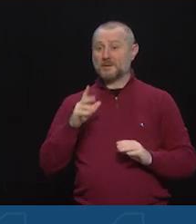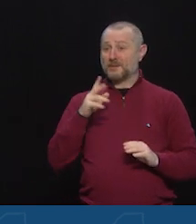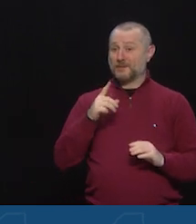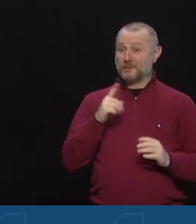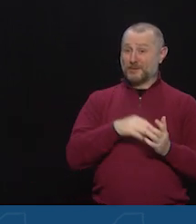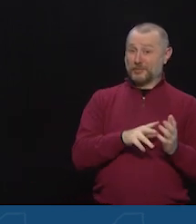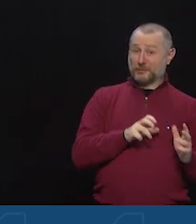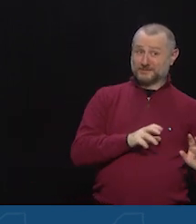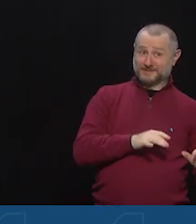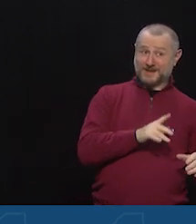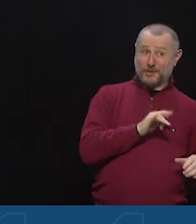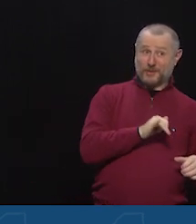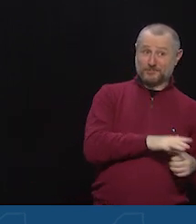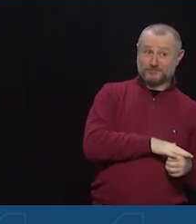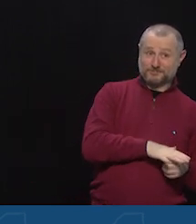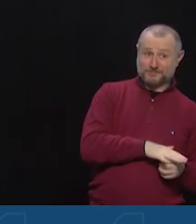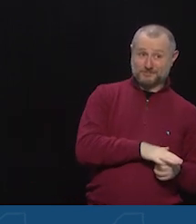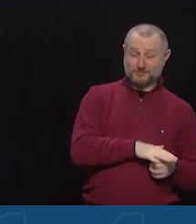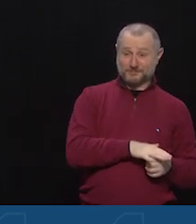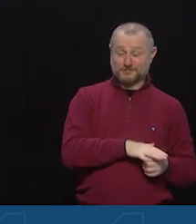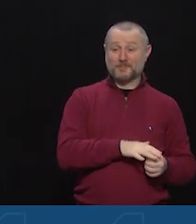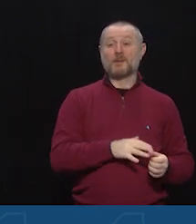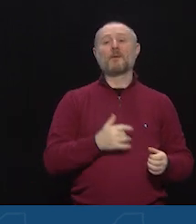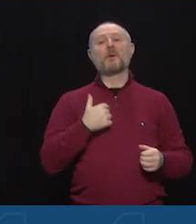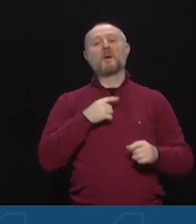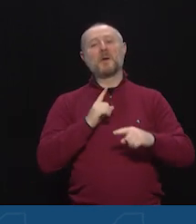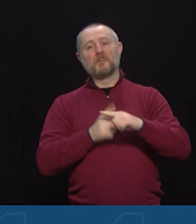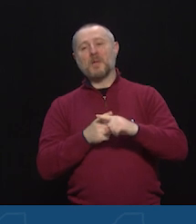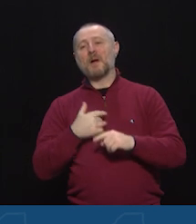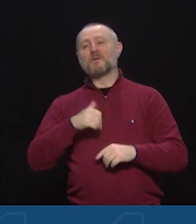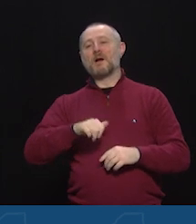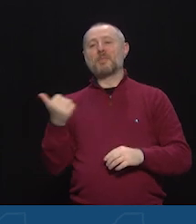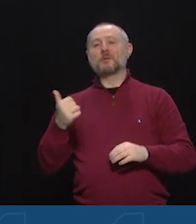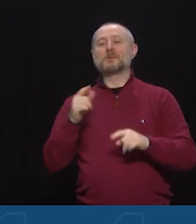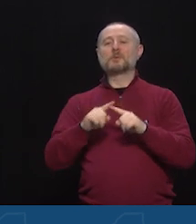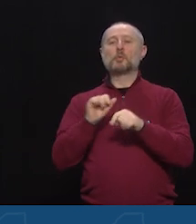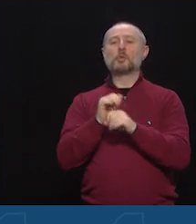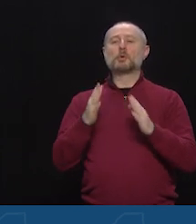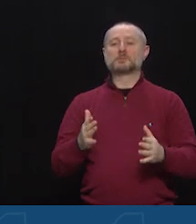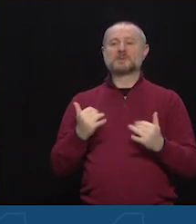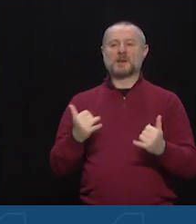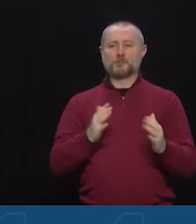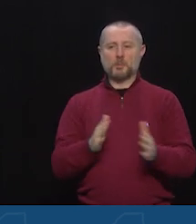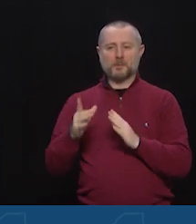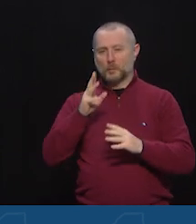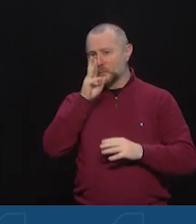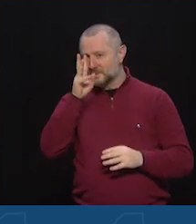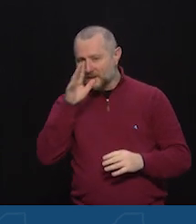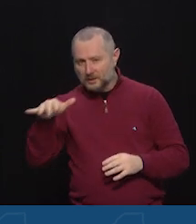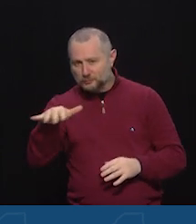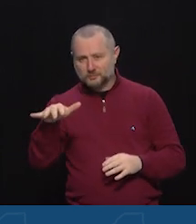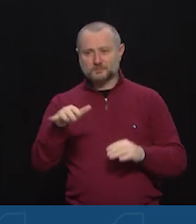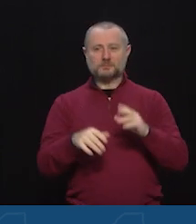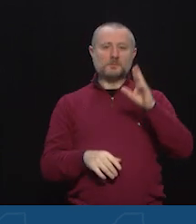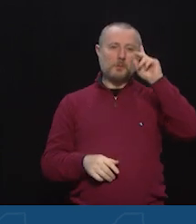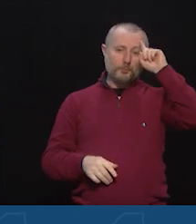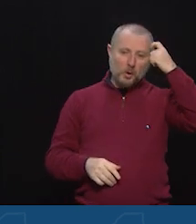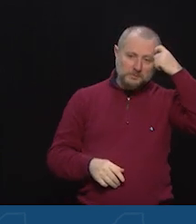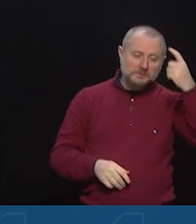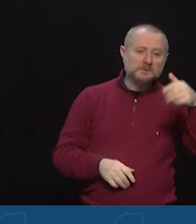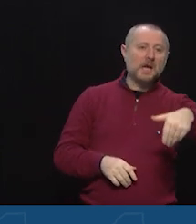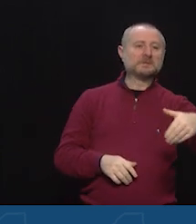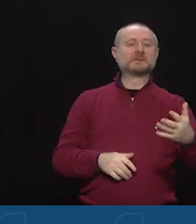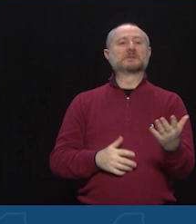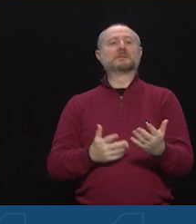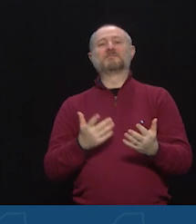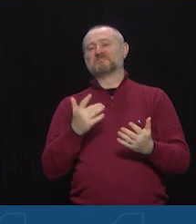additional are here downstate. Additional utility workers are staging in Westchester and the Bronx tonight to surge as